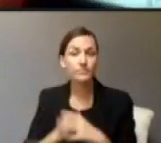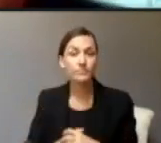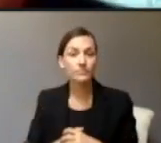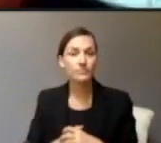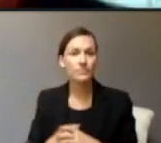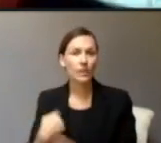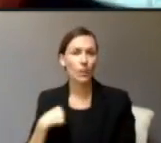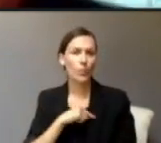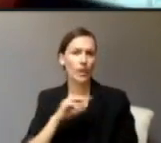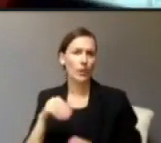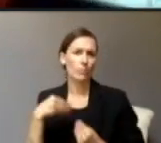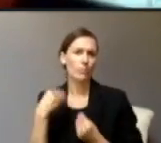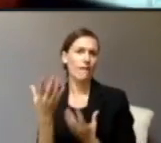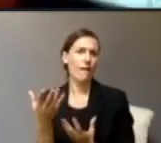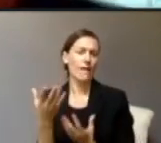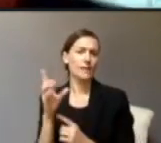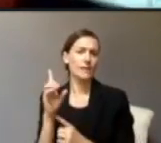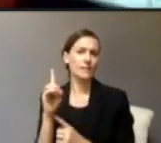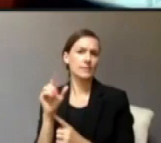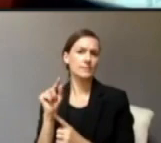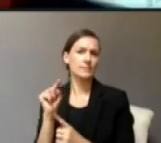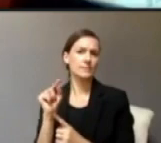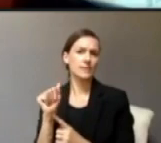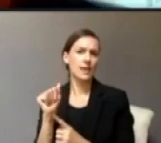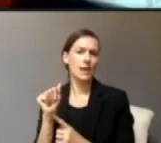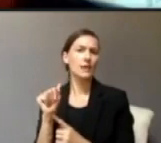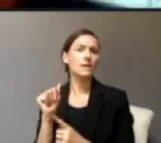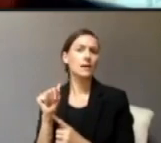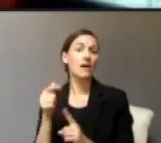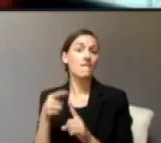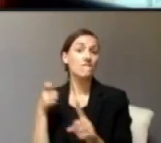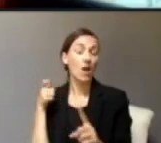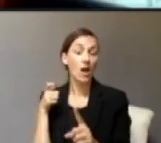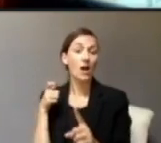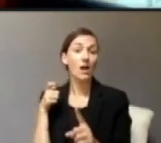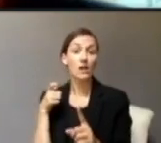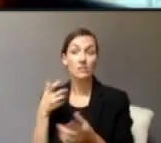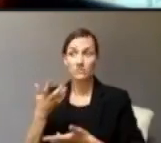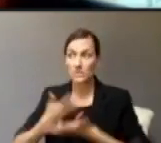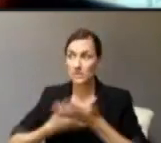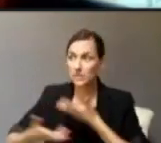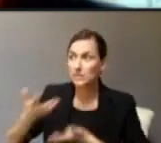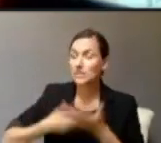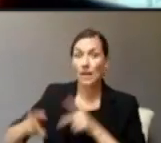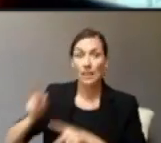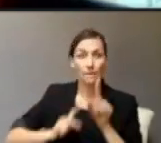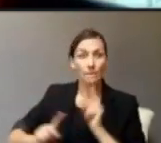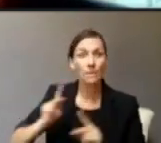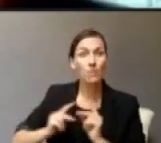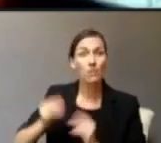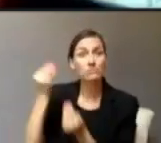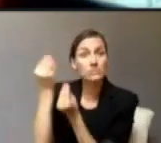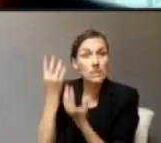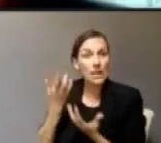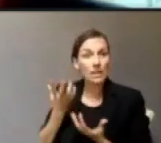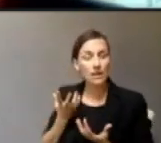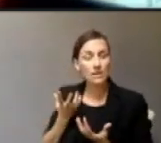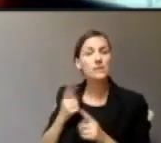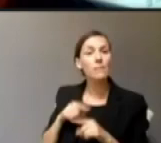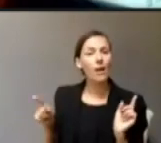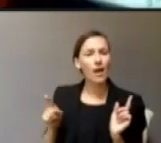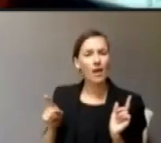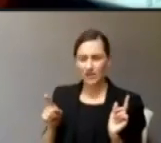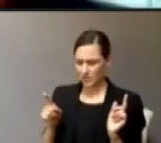we're providing data based on what, we've learned from folks in the community about what they're telling us about these issues, but how